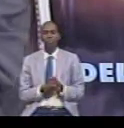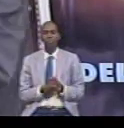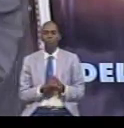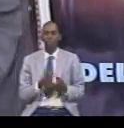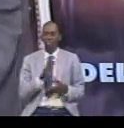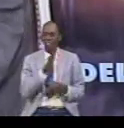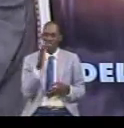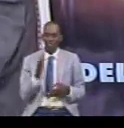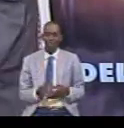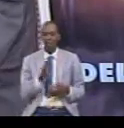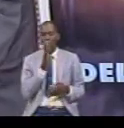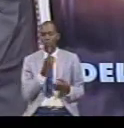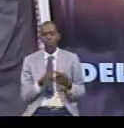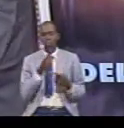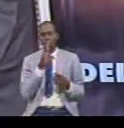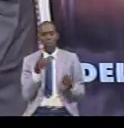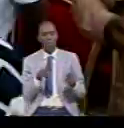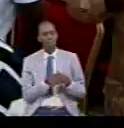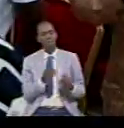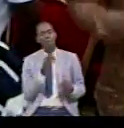Never to be like them again.